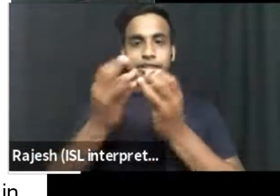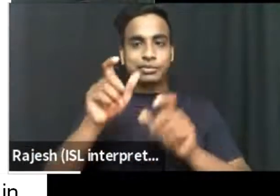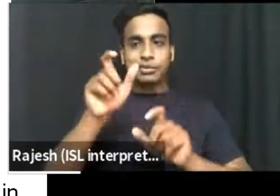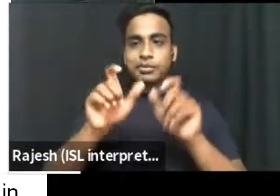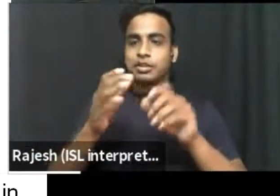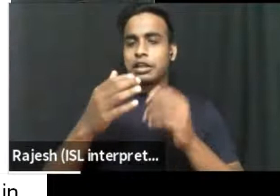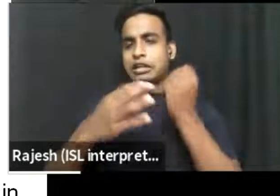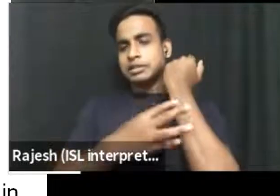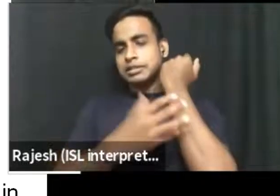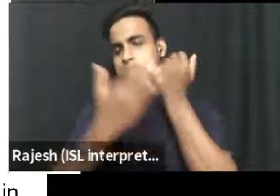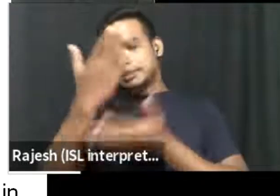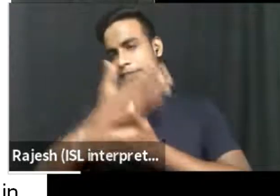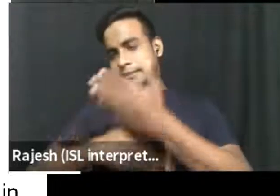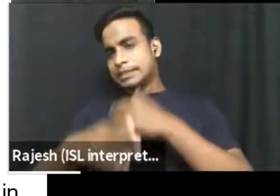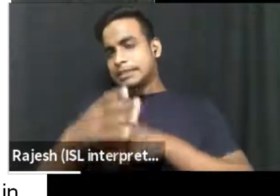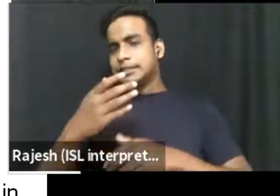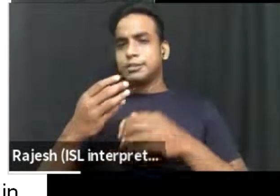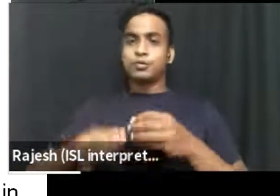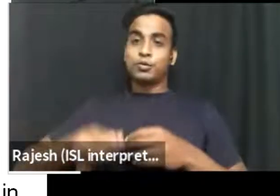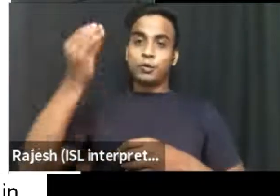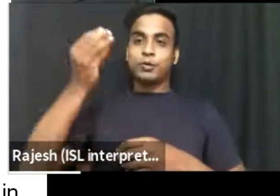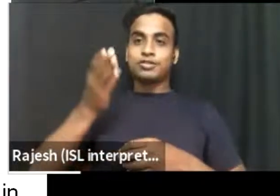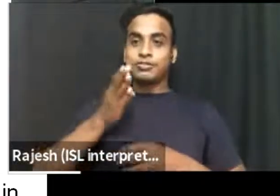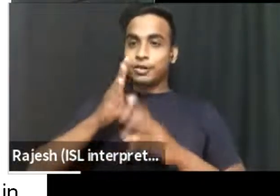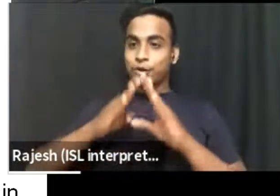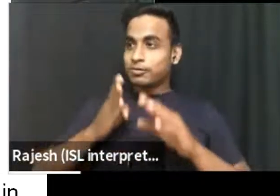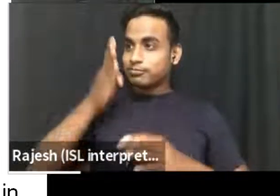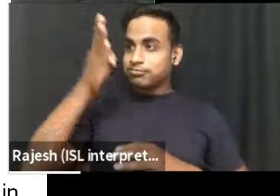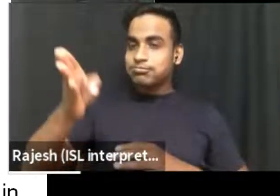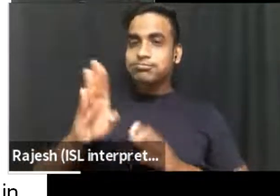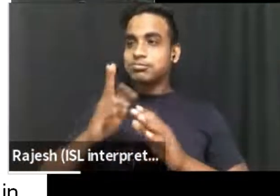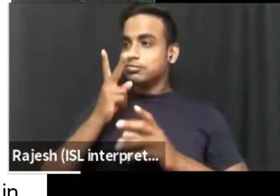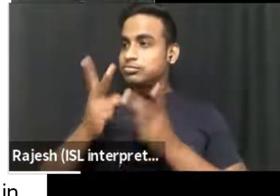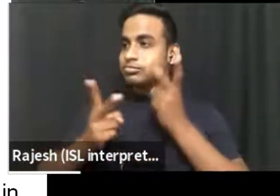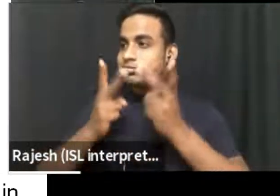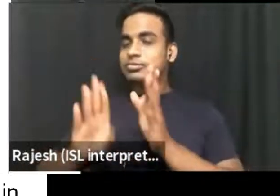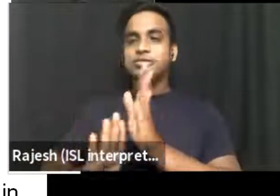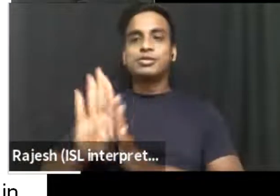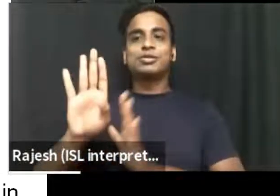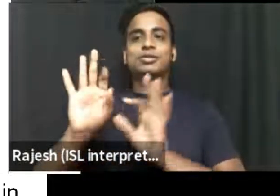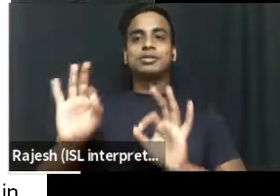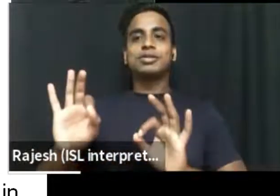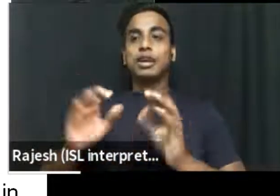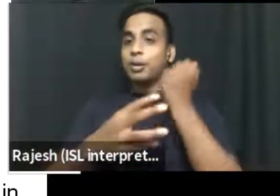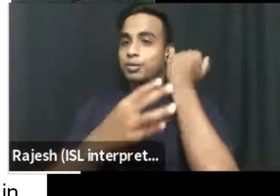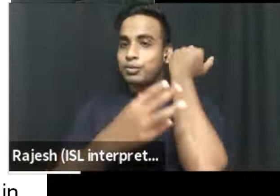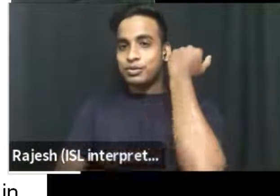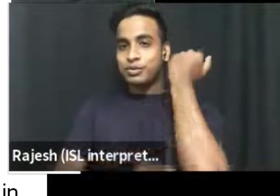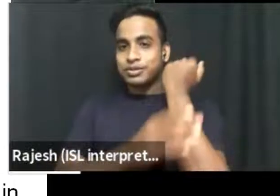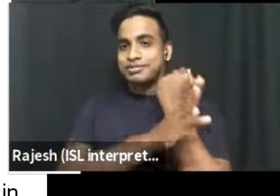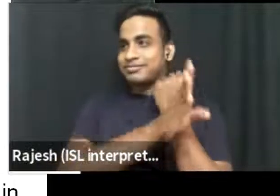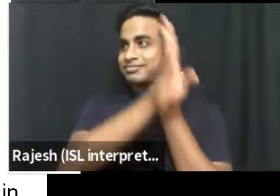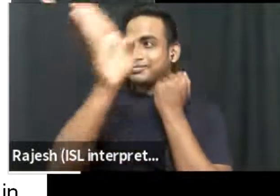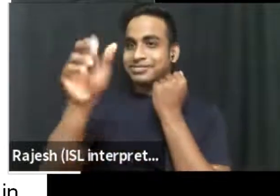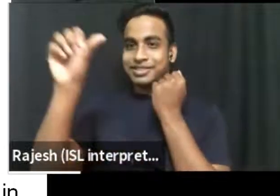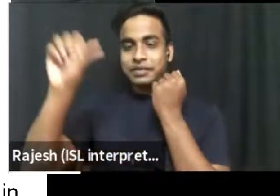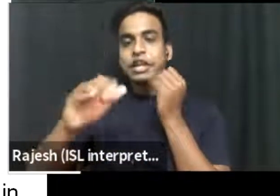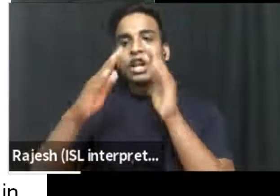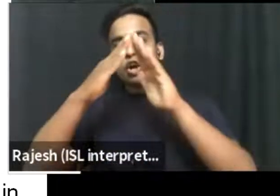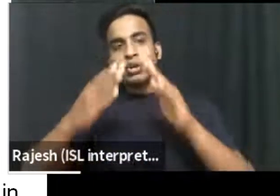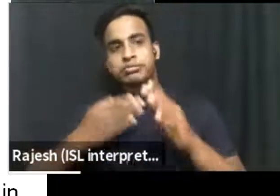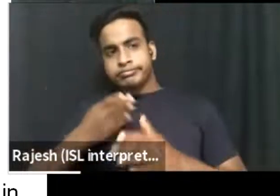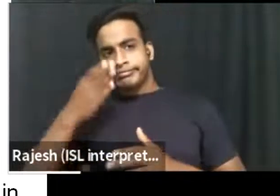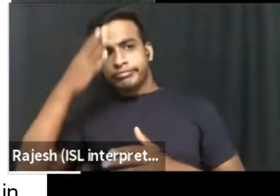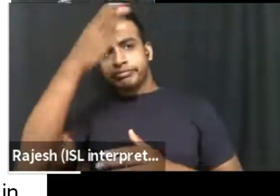severe disabilities and with the poor, which cannot be, come reach out to institutions,